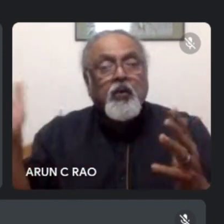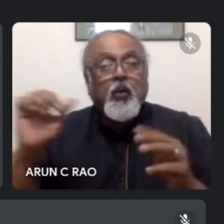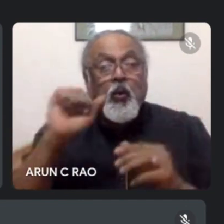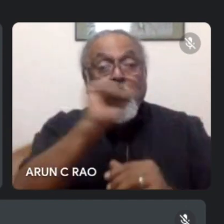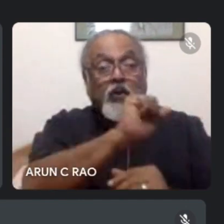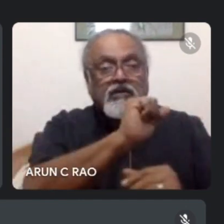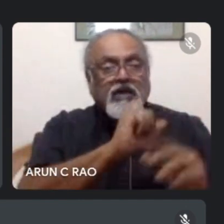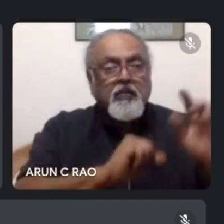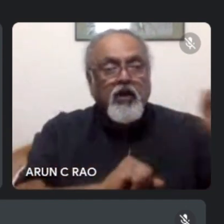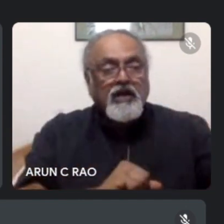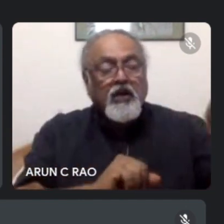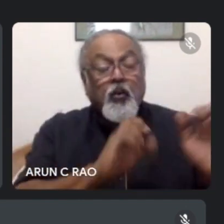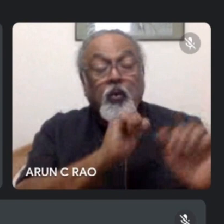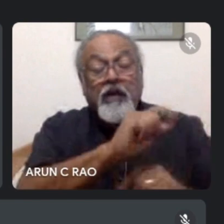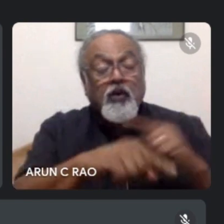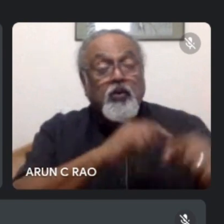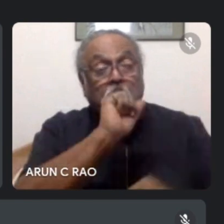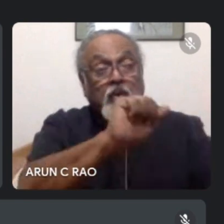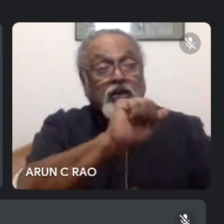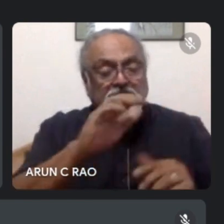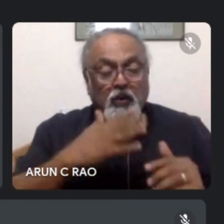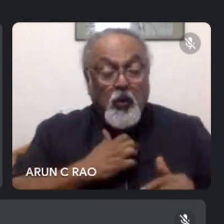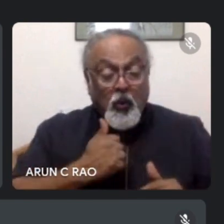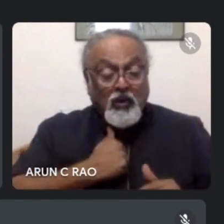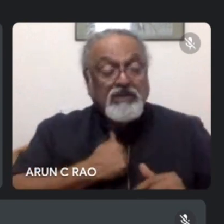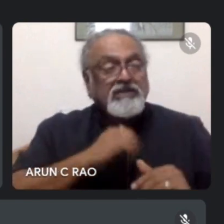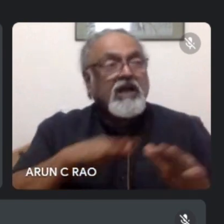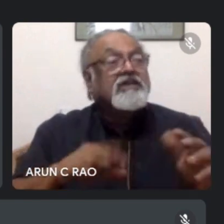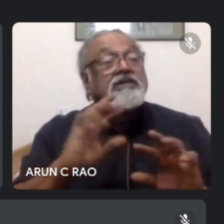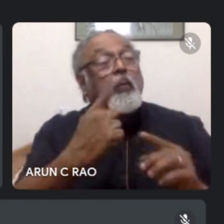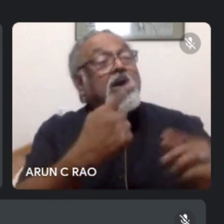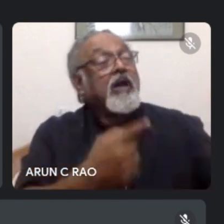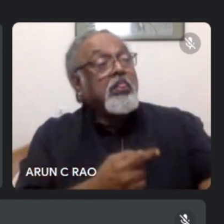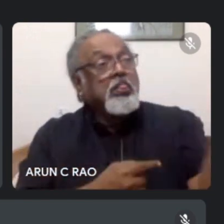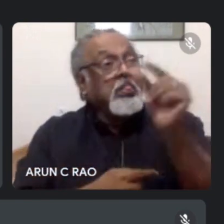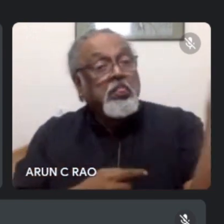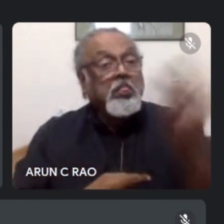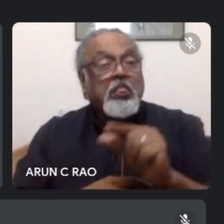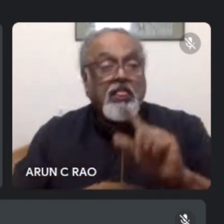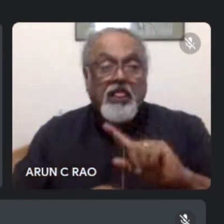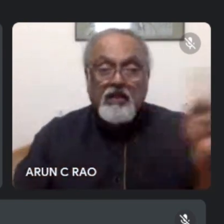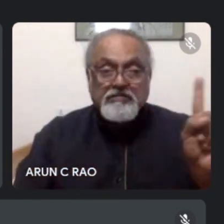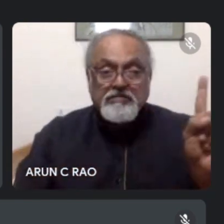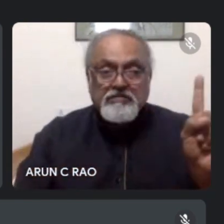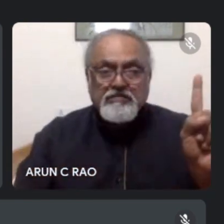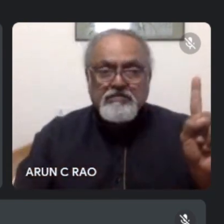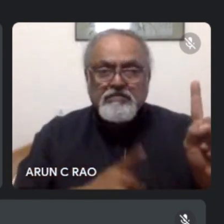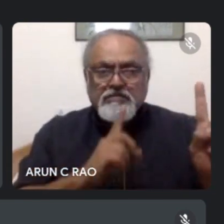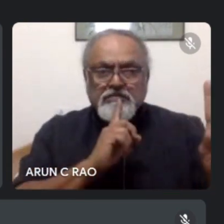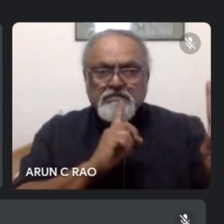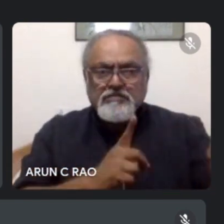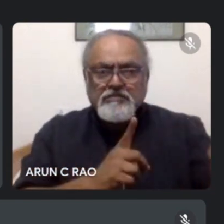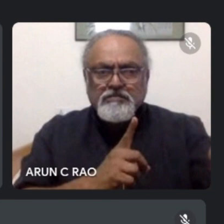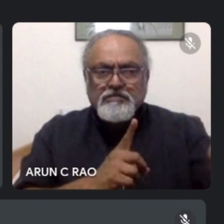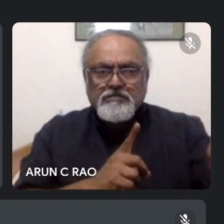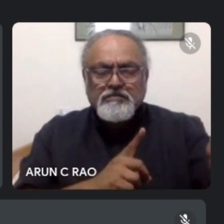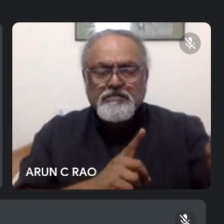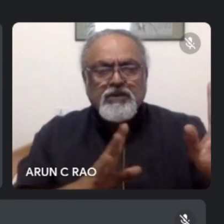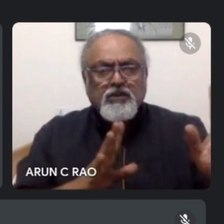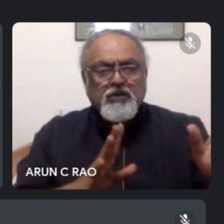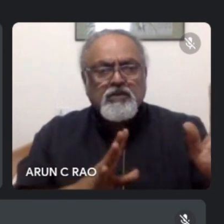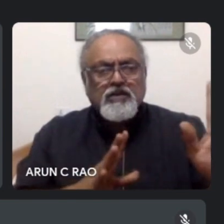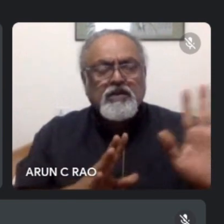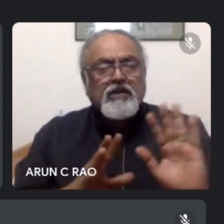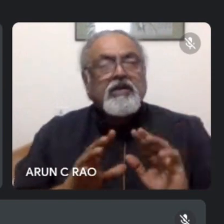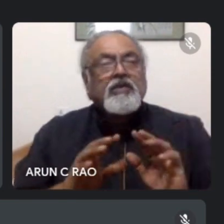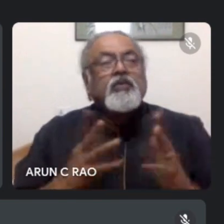child. I think that would be something that I would like to request, because what happens